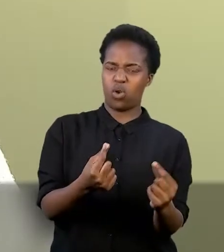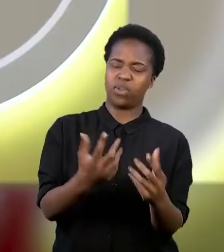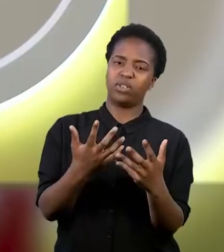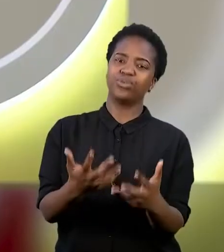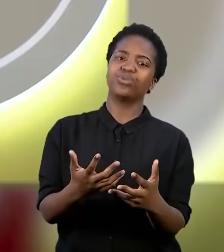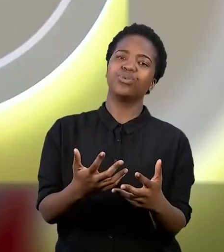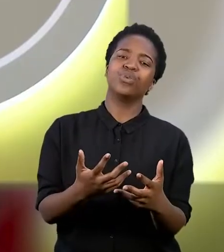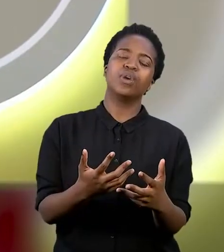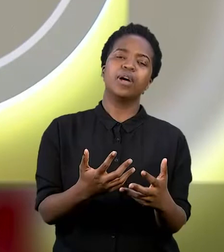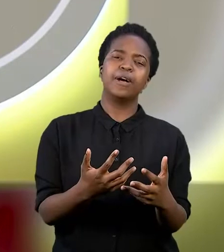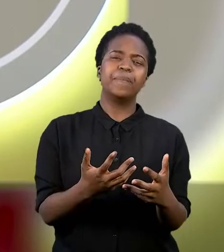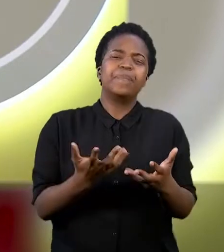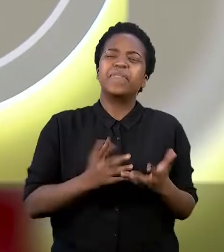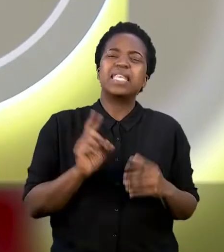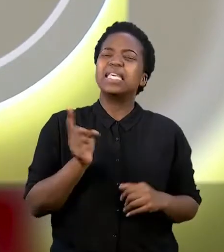le sane.